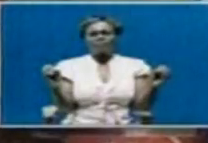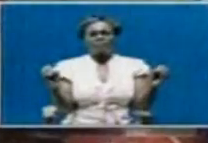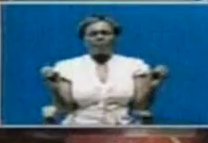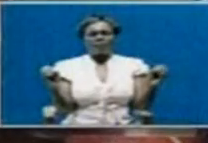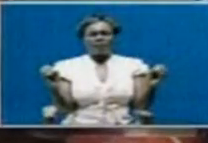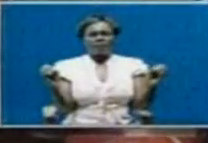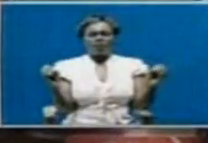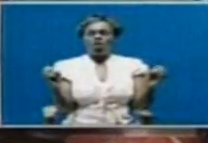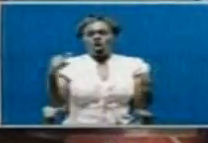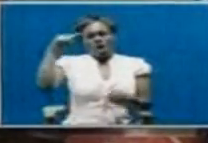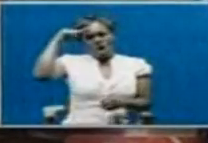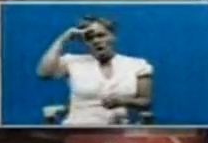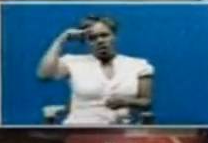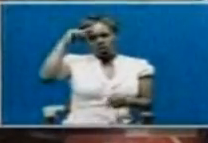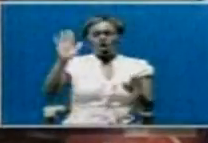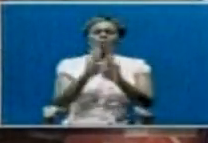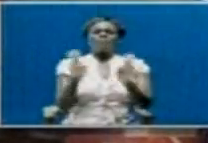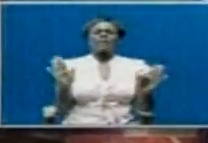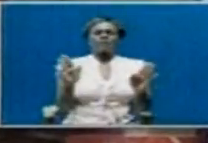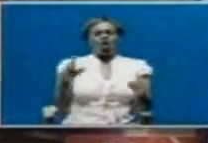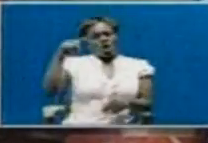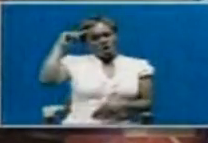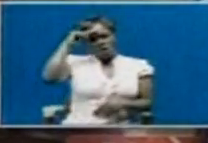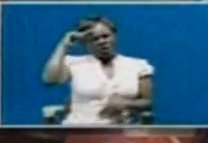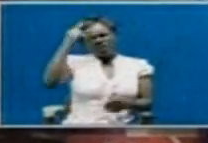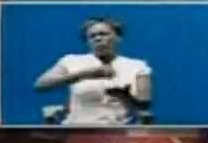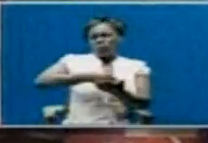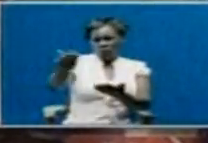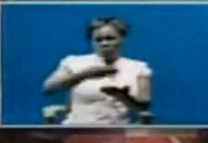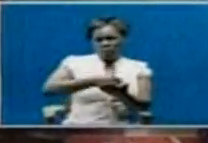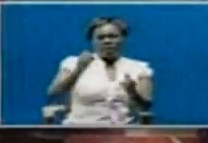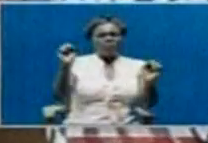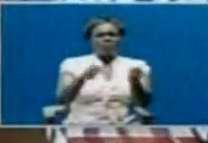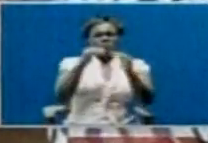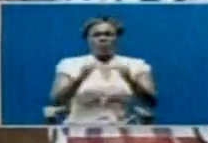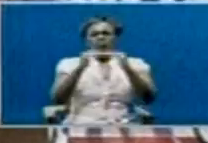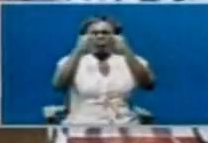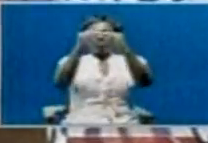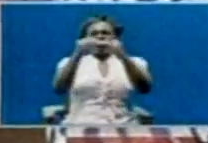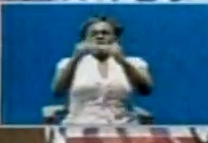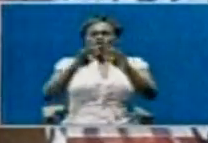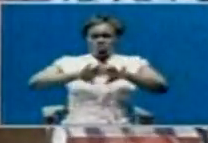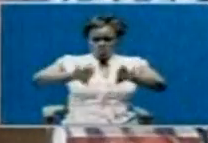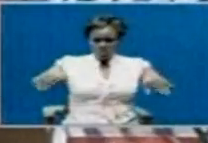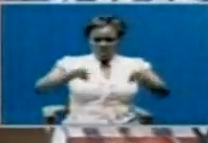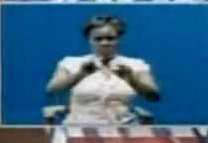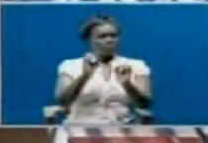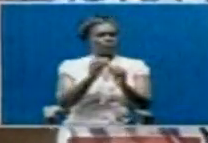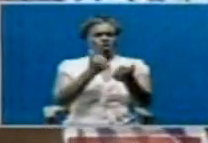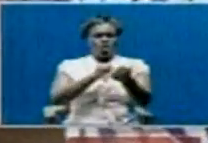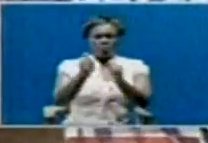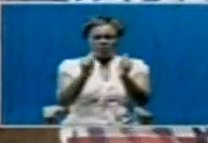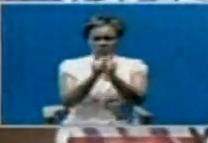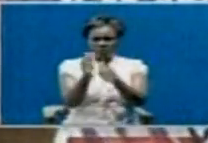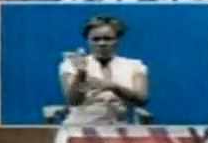about being original, being unique. Originality sells like hotcake. I mean, you can't jump in the lake to compete with fish at